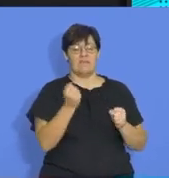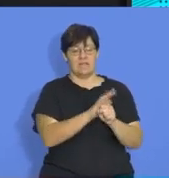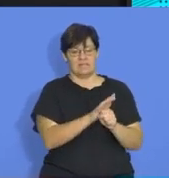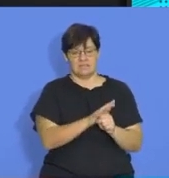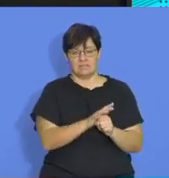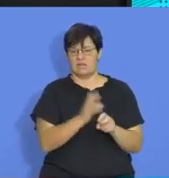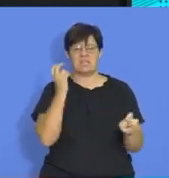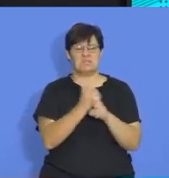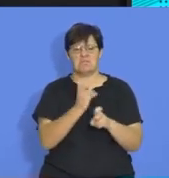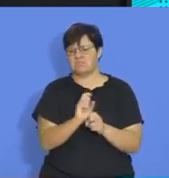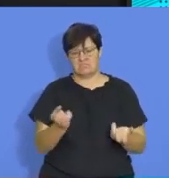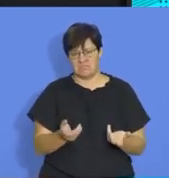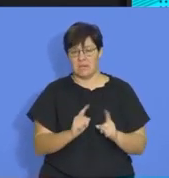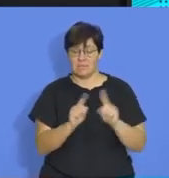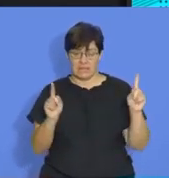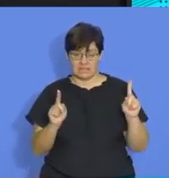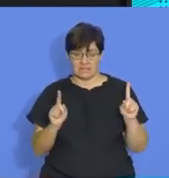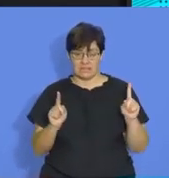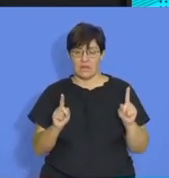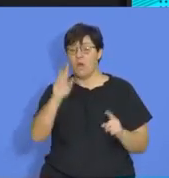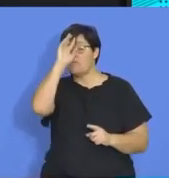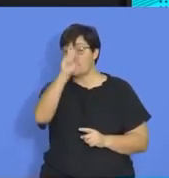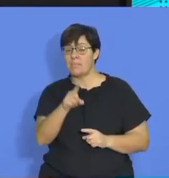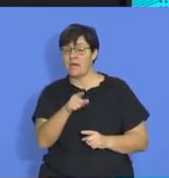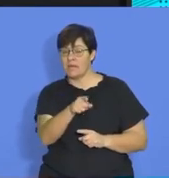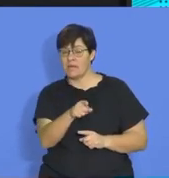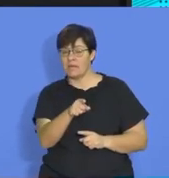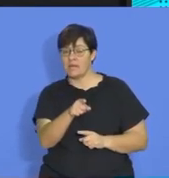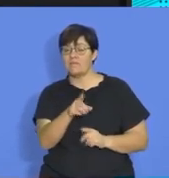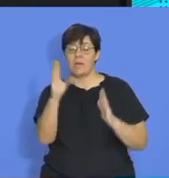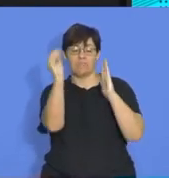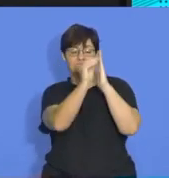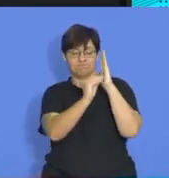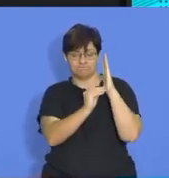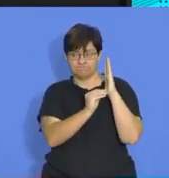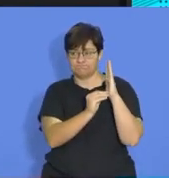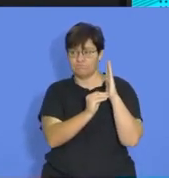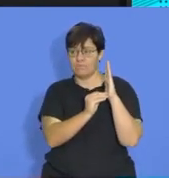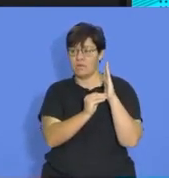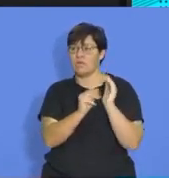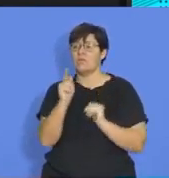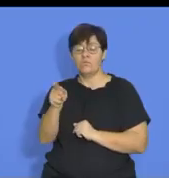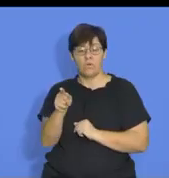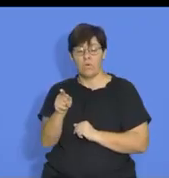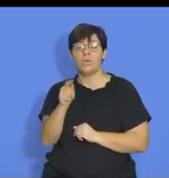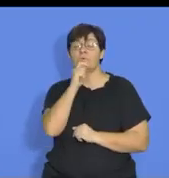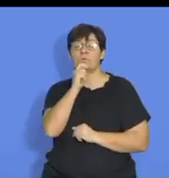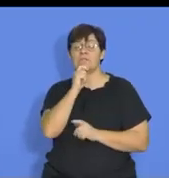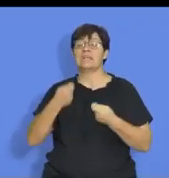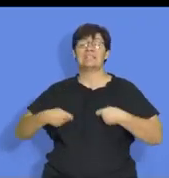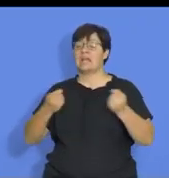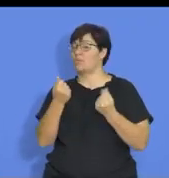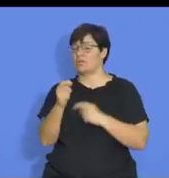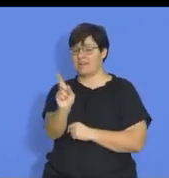is affected, not a difficult transaction. However, please remember when you're recording this transaction, you